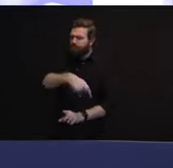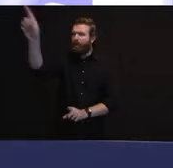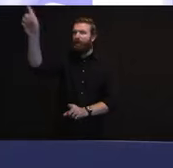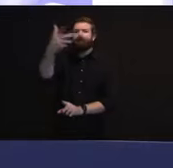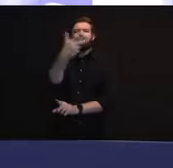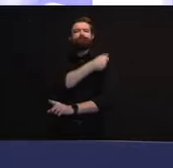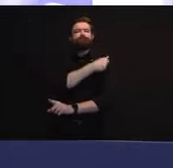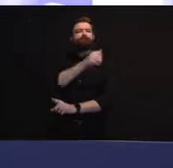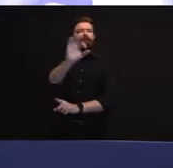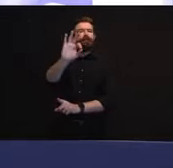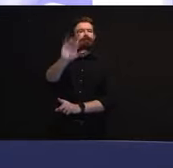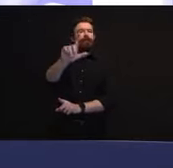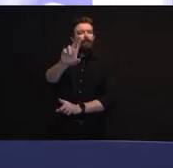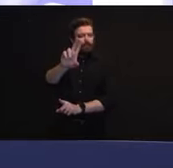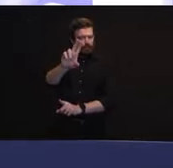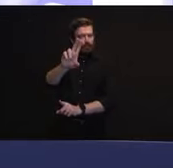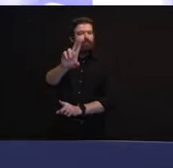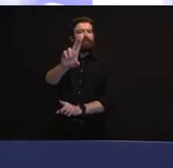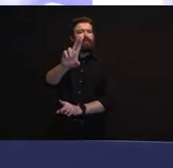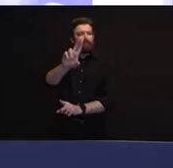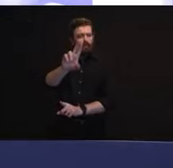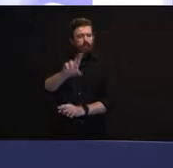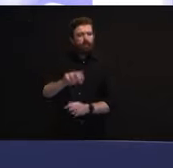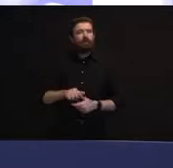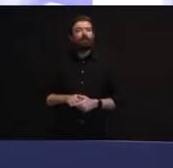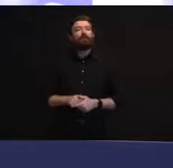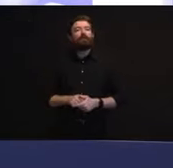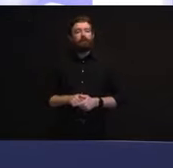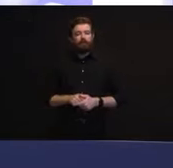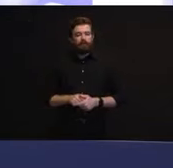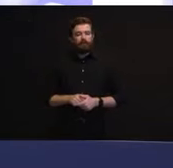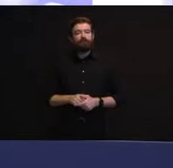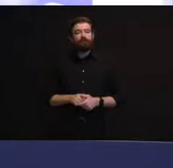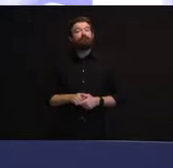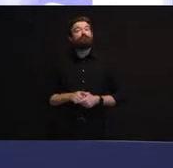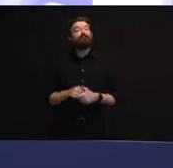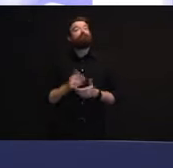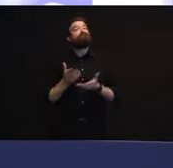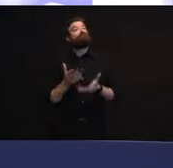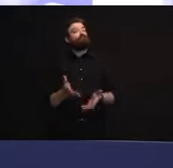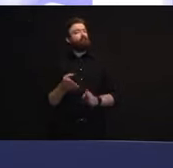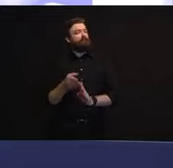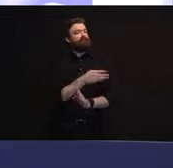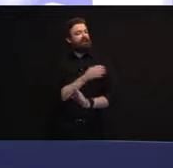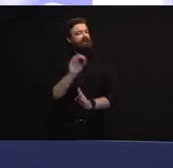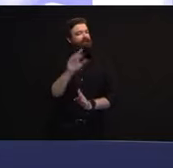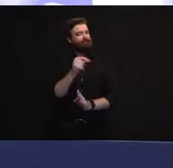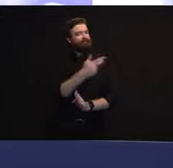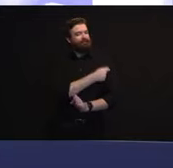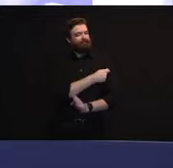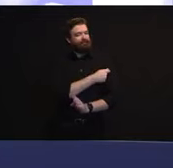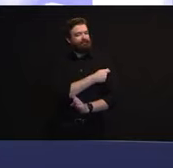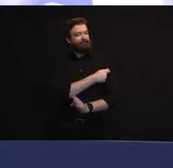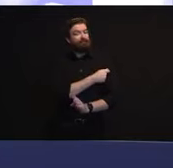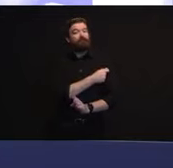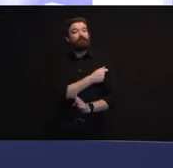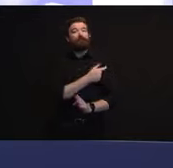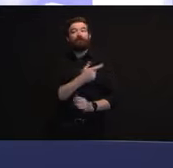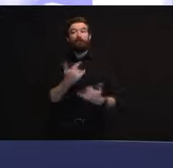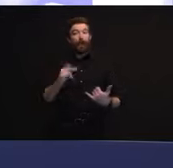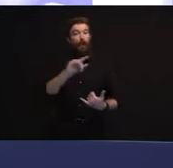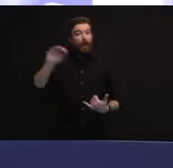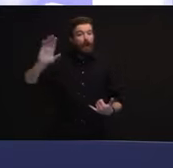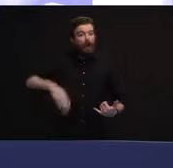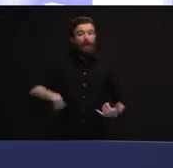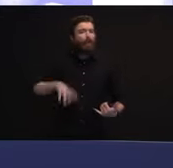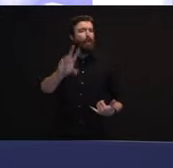vaccination is recommended before the end of October, receiving a flu vaccine now is still beneficial because the flu season can